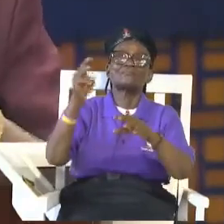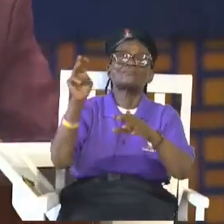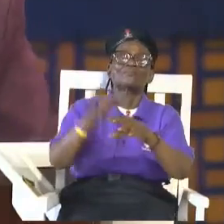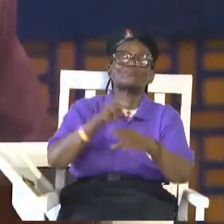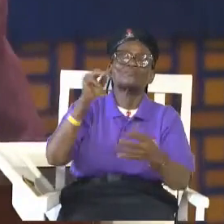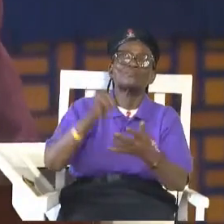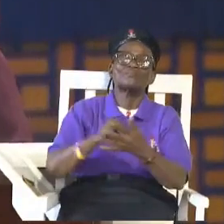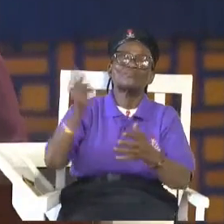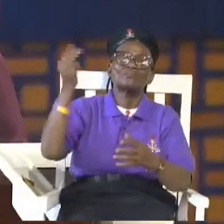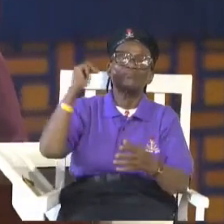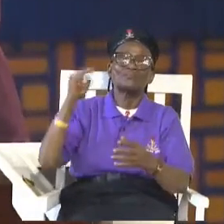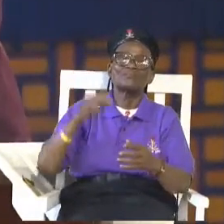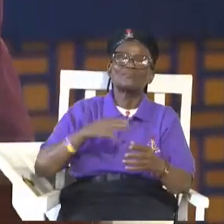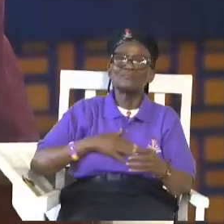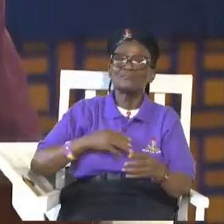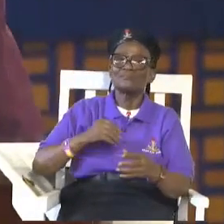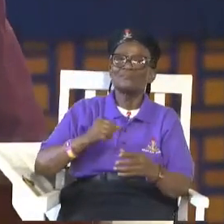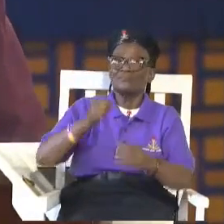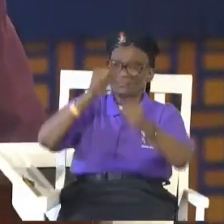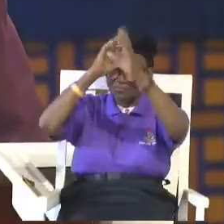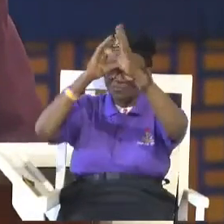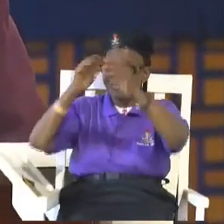And my father moved in.